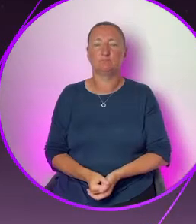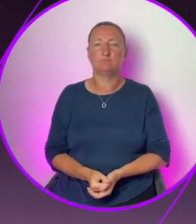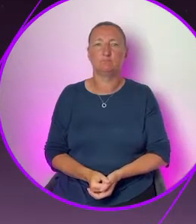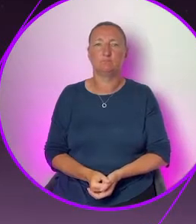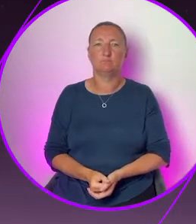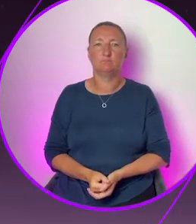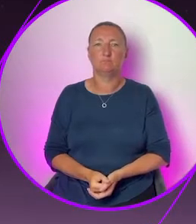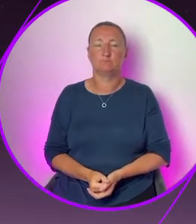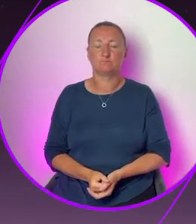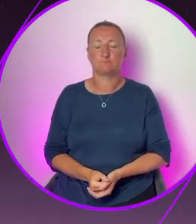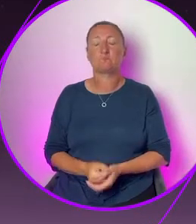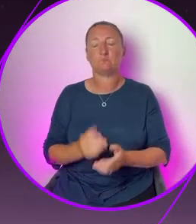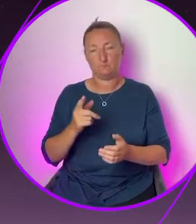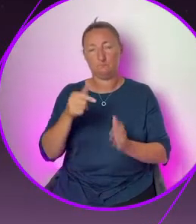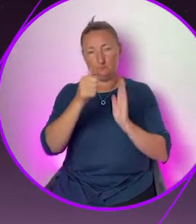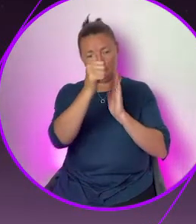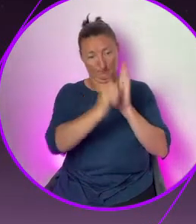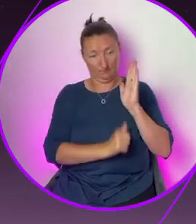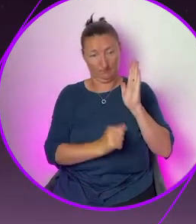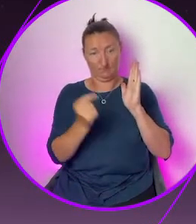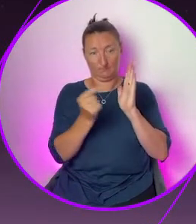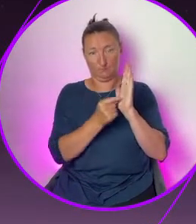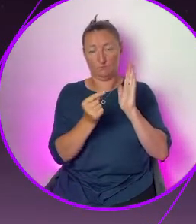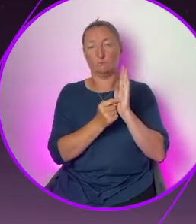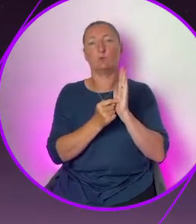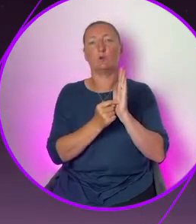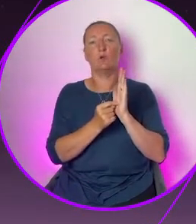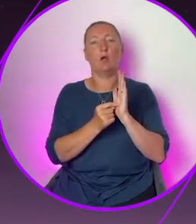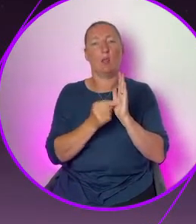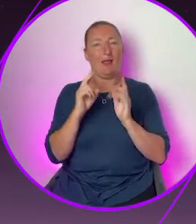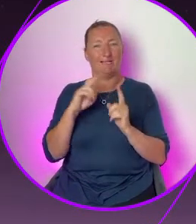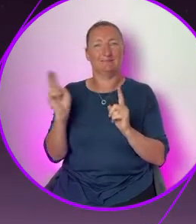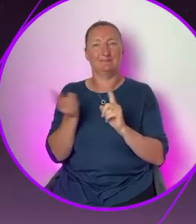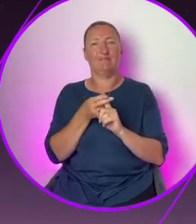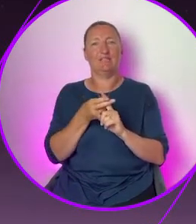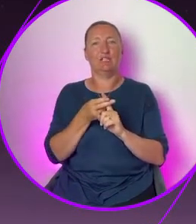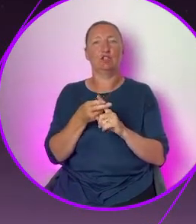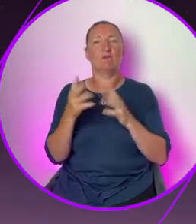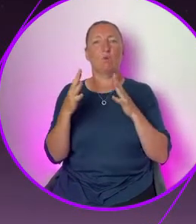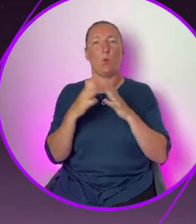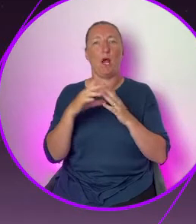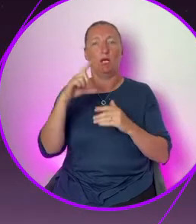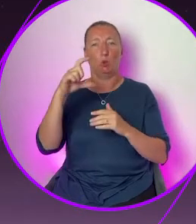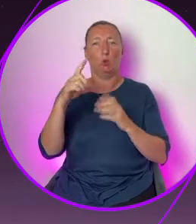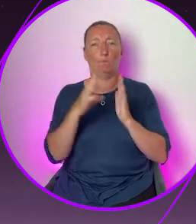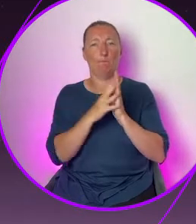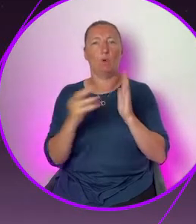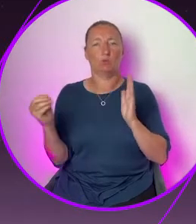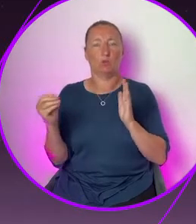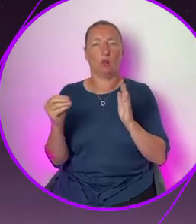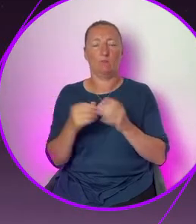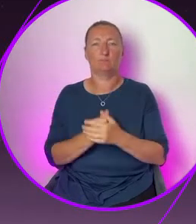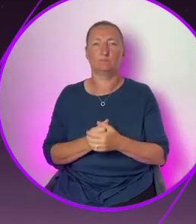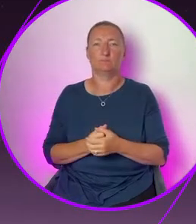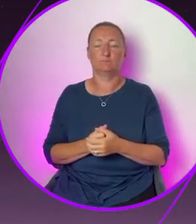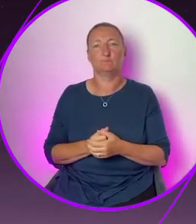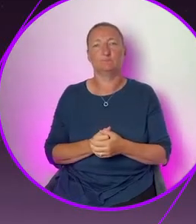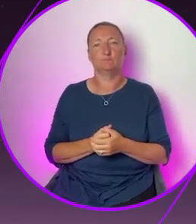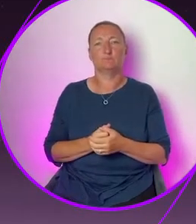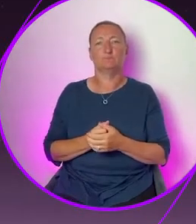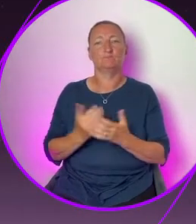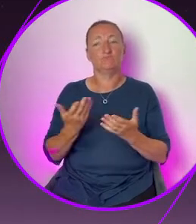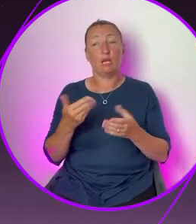So this is how we're defining the white cube model here. And, we're using this in the context of talking